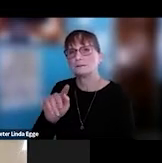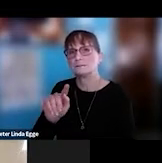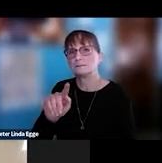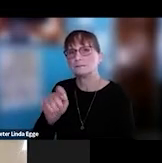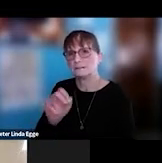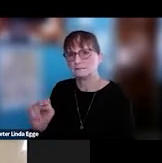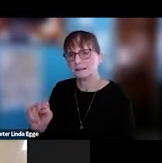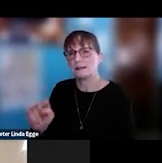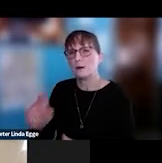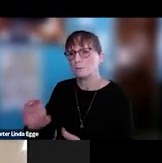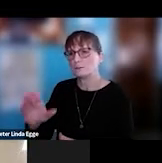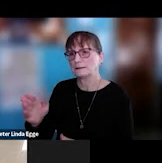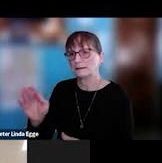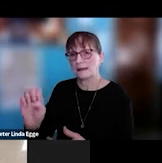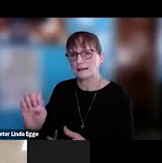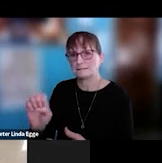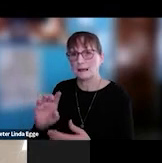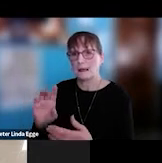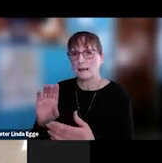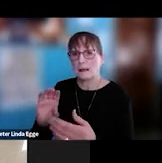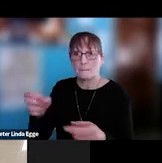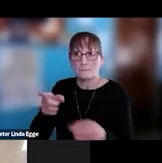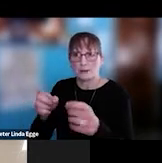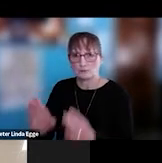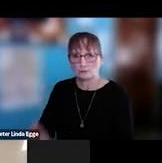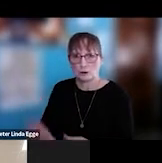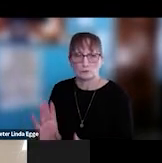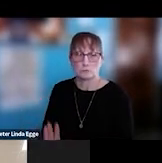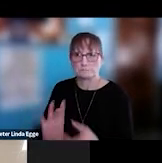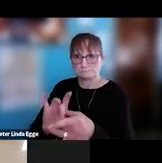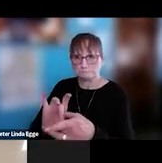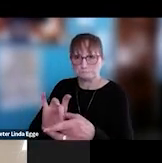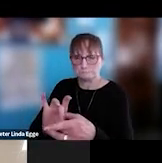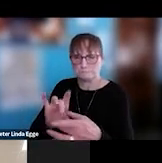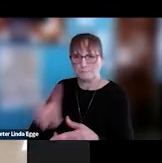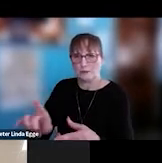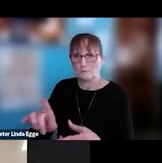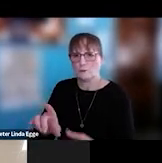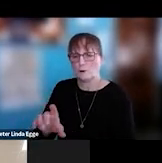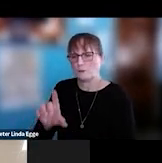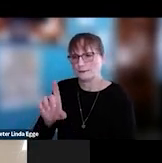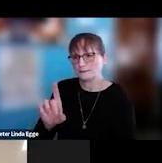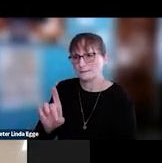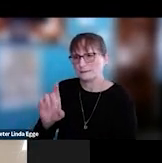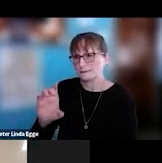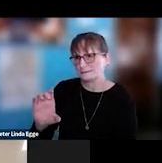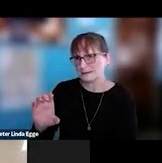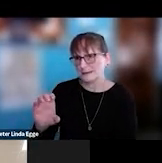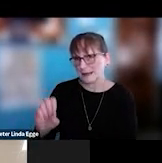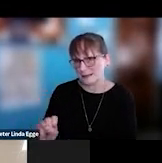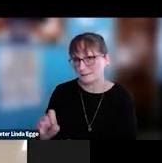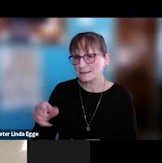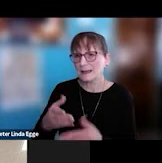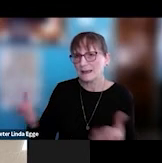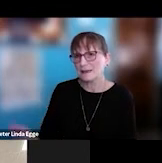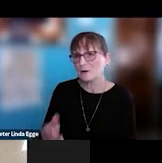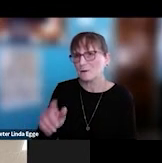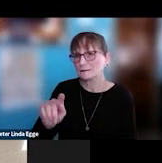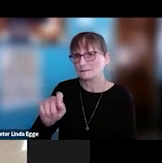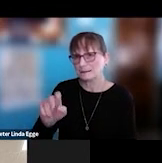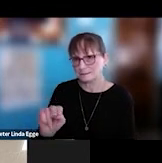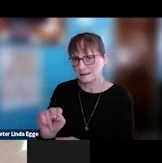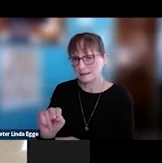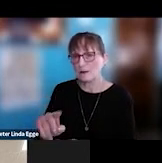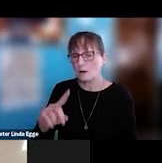connected with case managers, supervisors for the DCS within the state of Tennessee. So we had, I think,